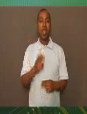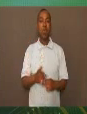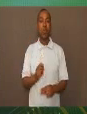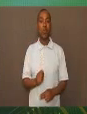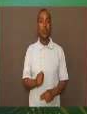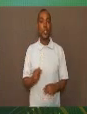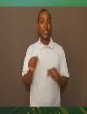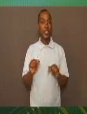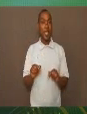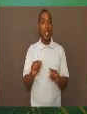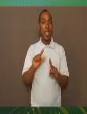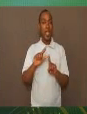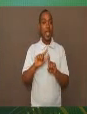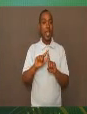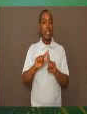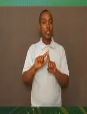Today, the term